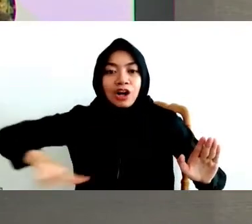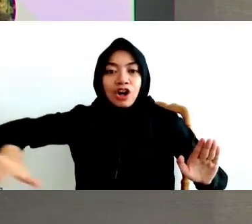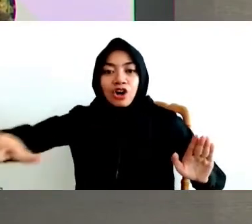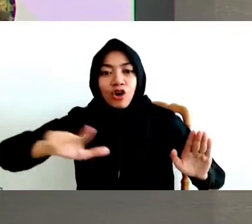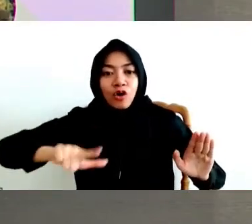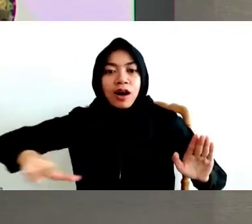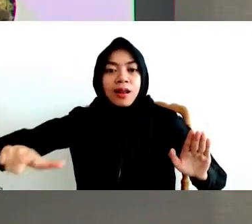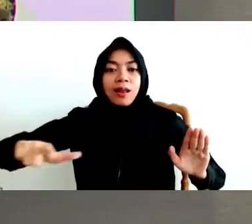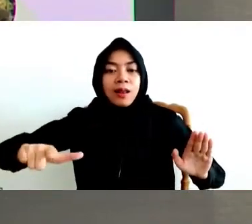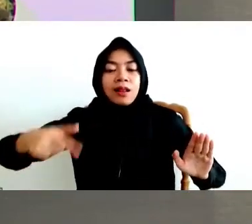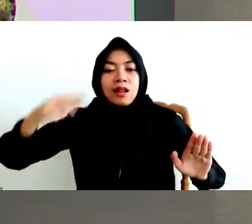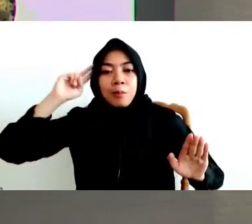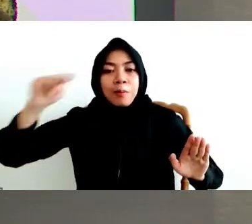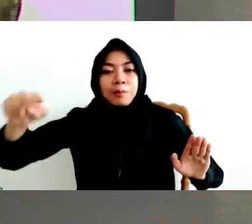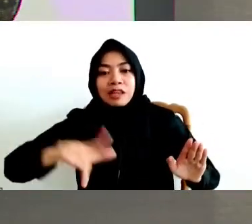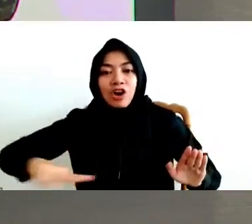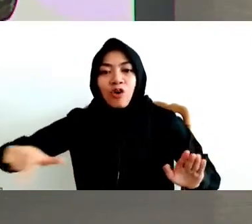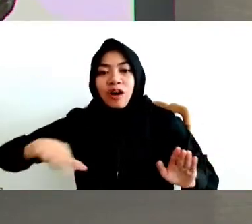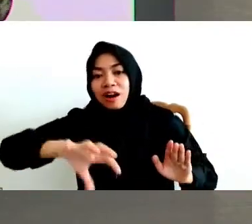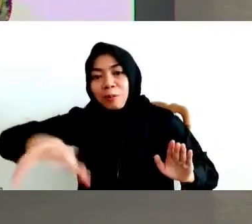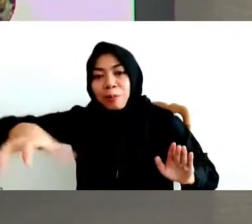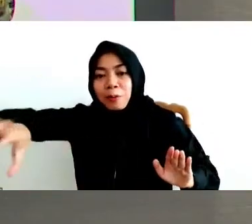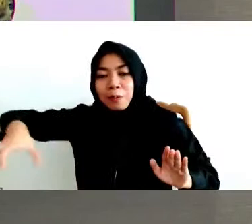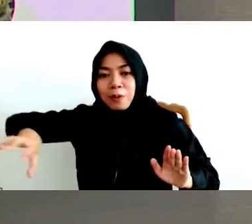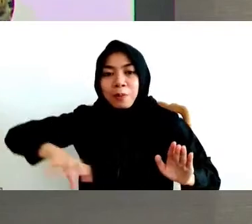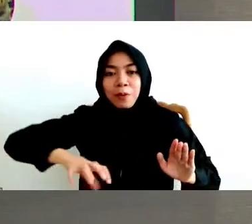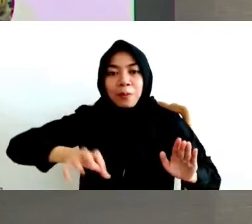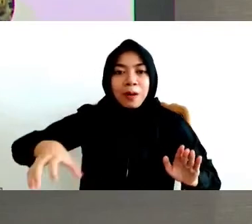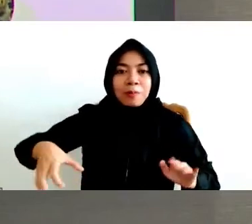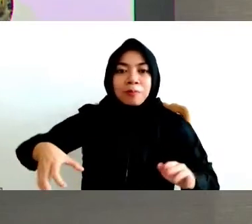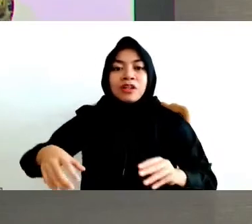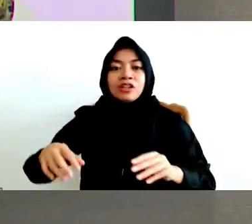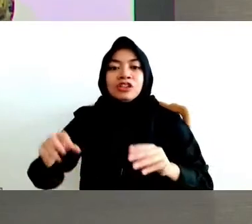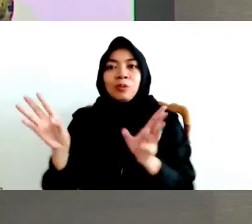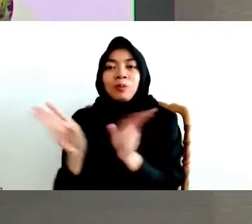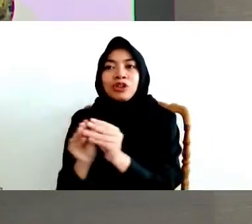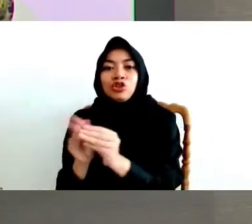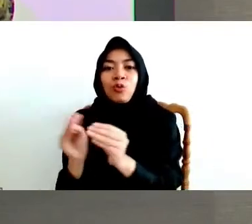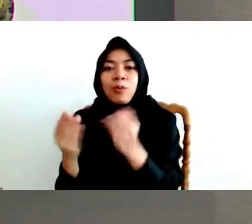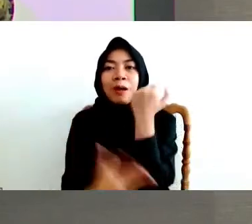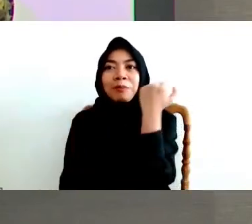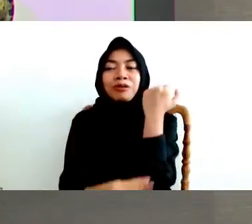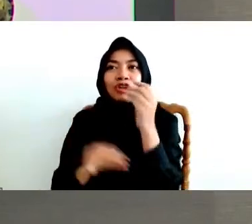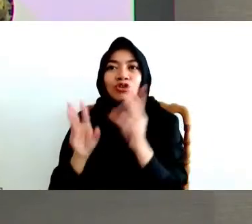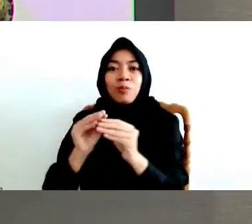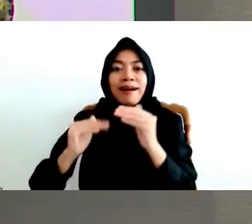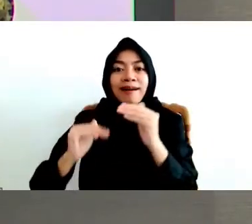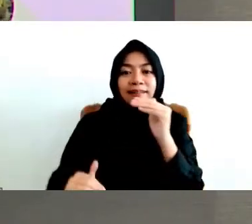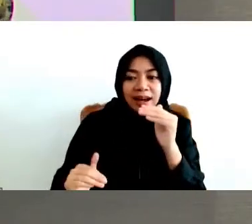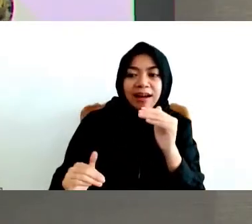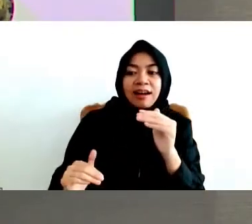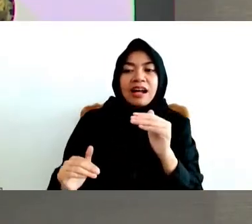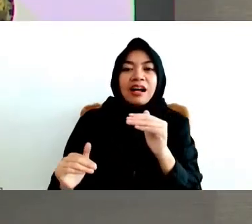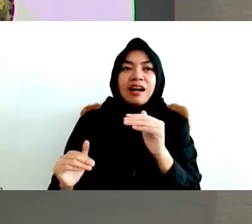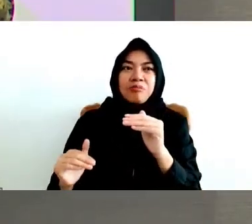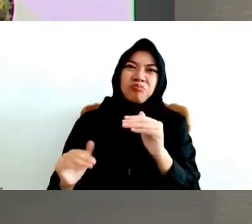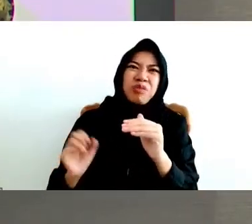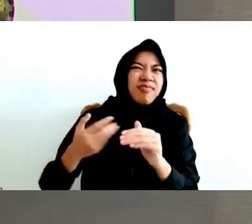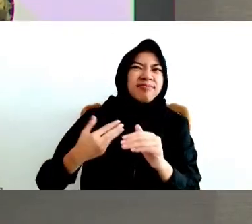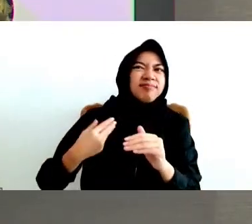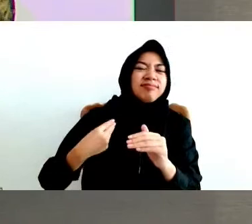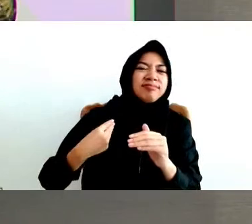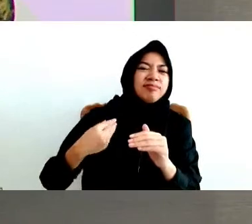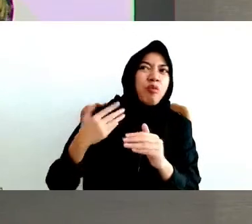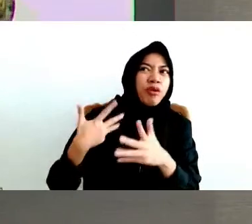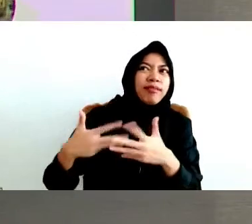the lower poverty rate, quote unquote, but there's some other regions that will experience